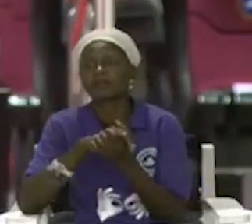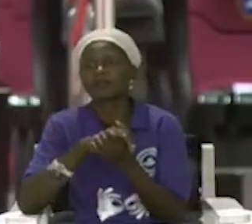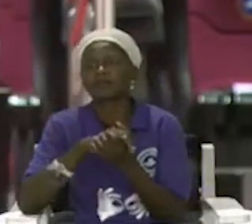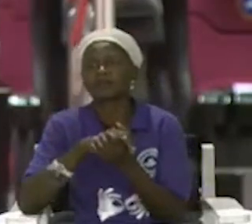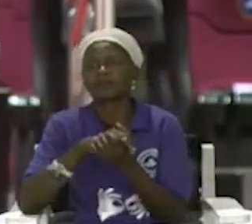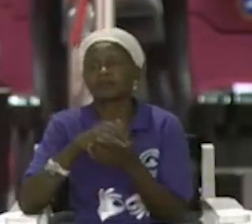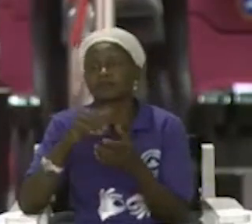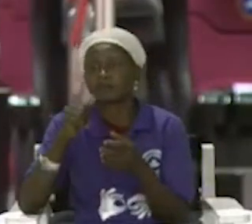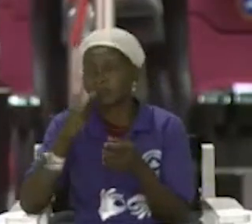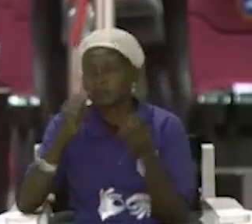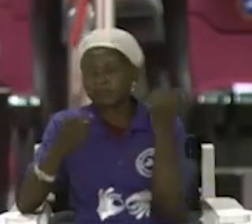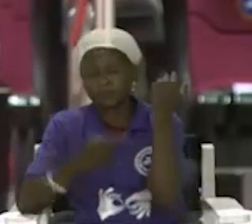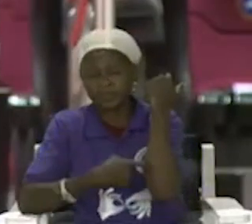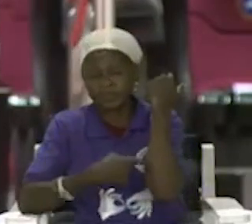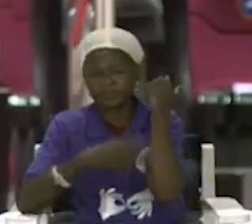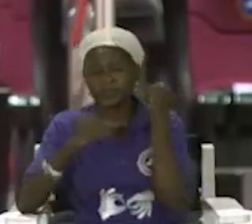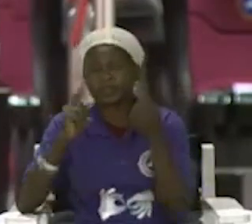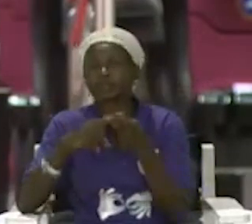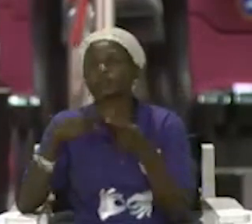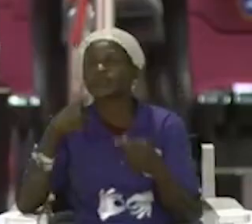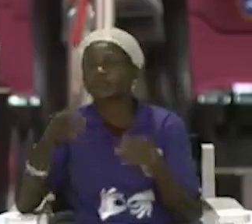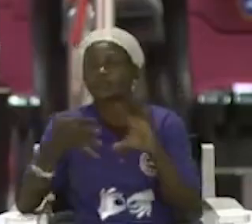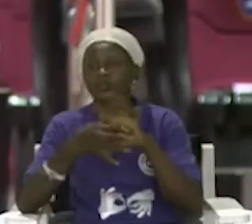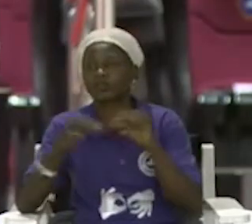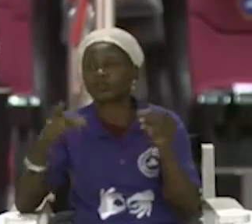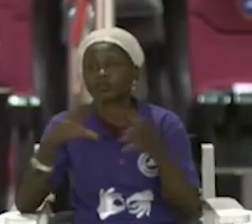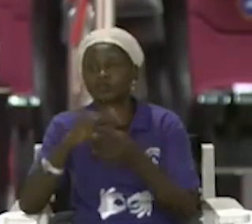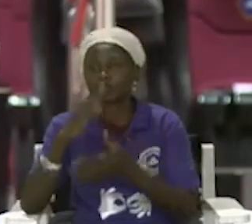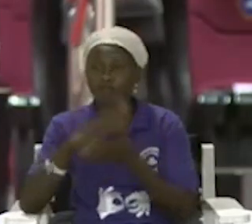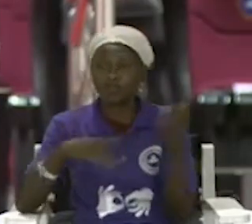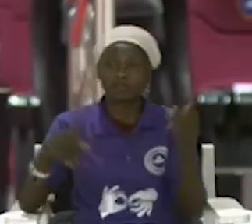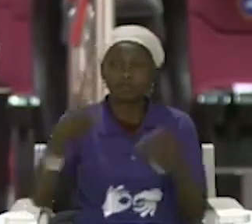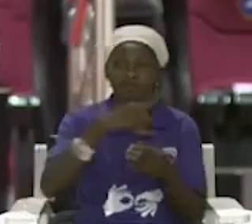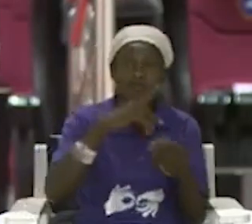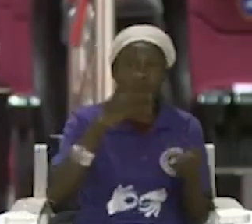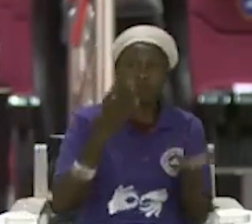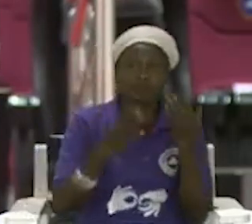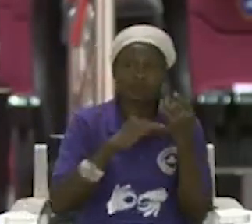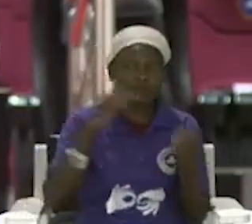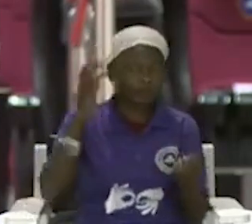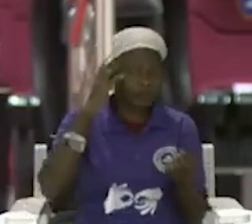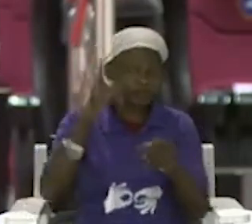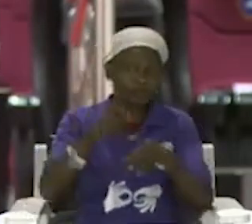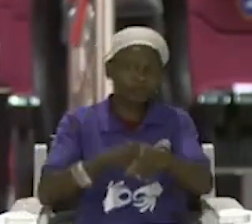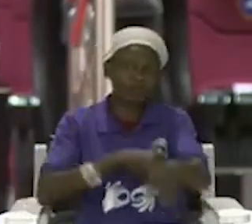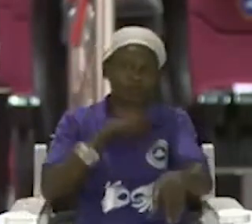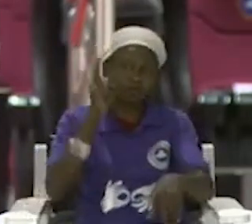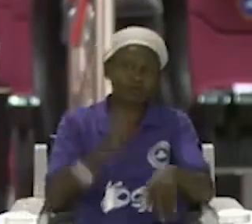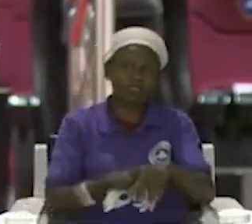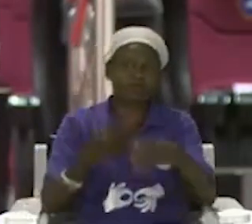I'm tempted to tell you a story which some of you probably heard long, long time ago,